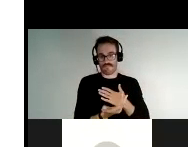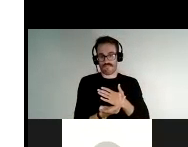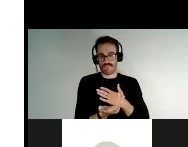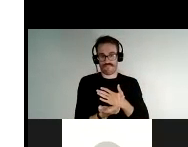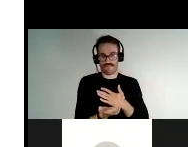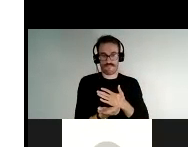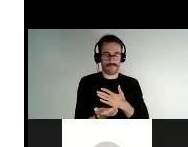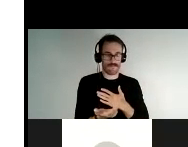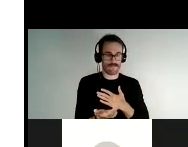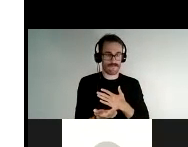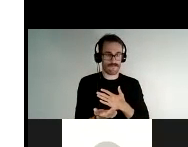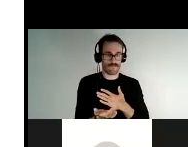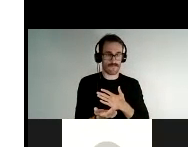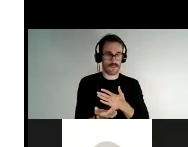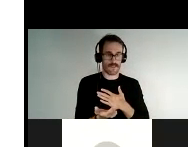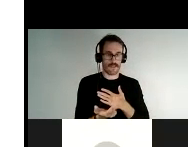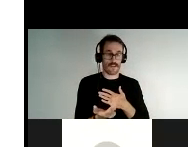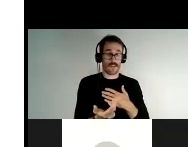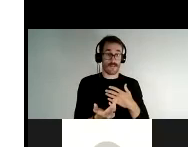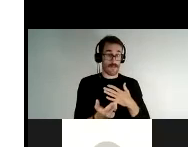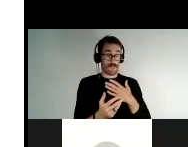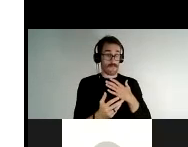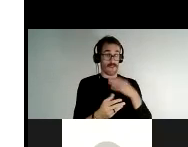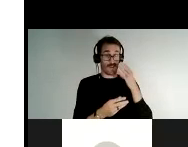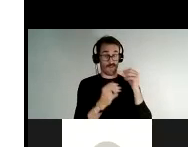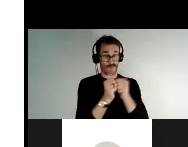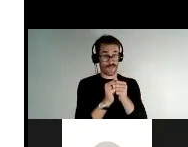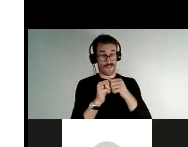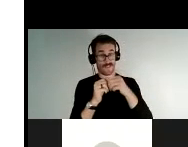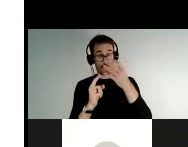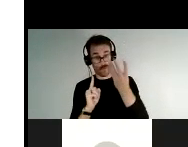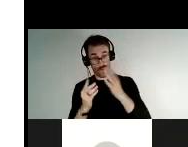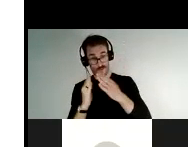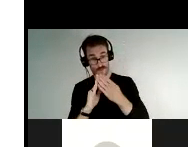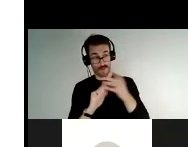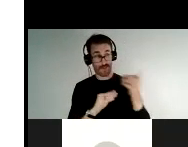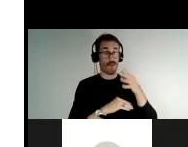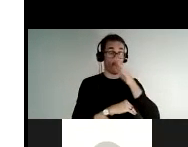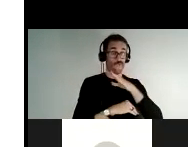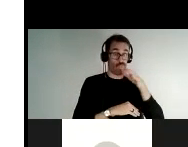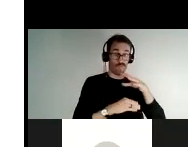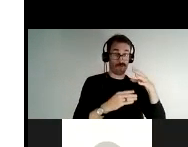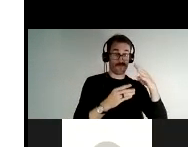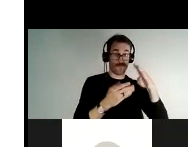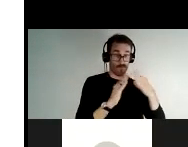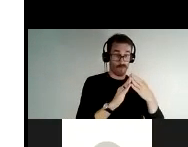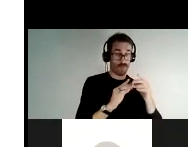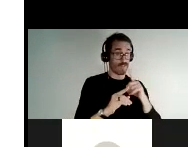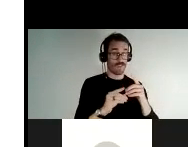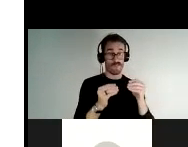had harder times within the queer community, local community, than I have within the broader community at